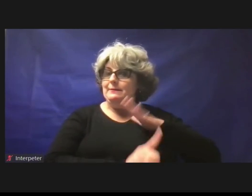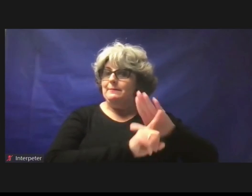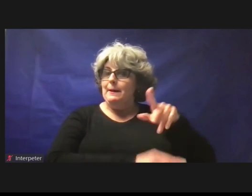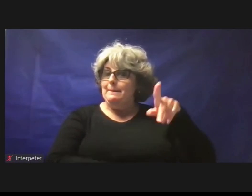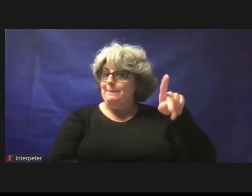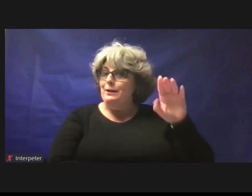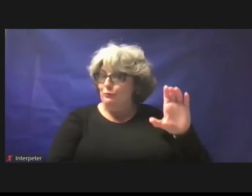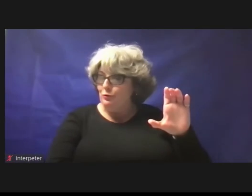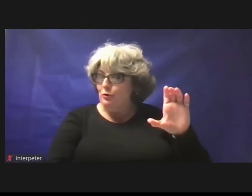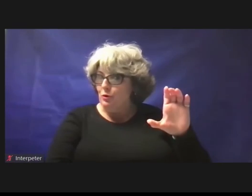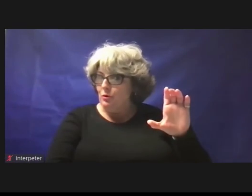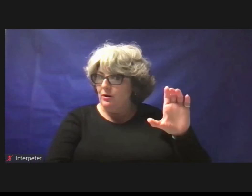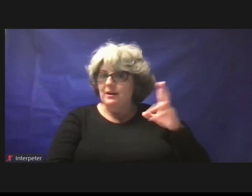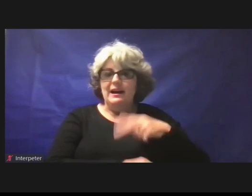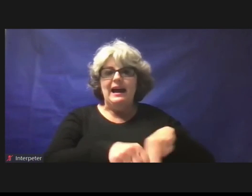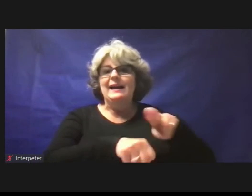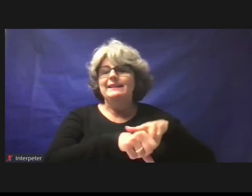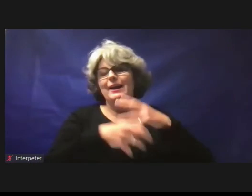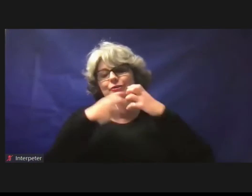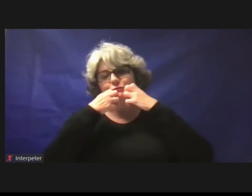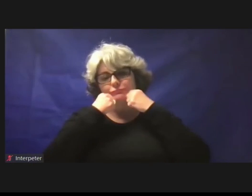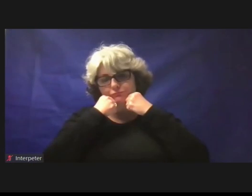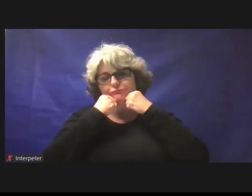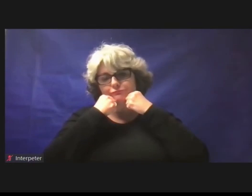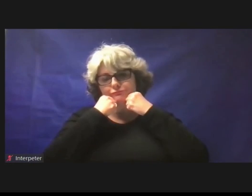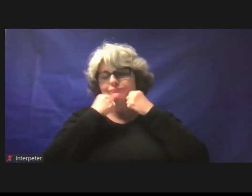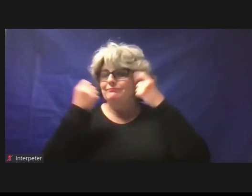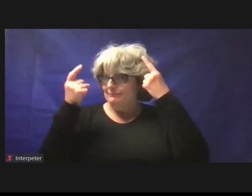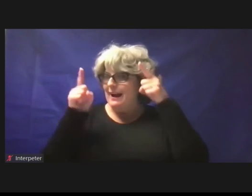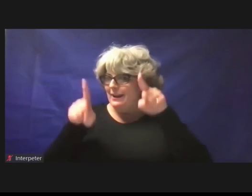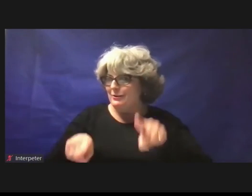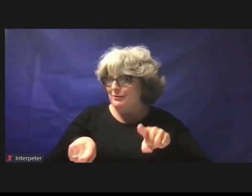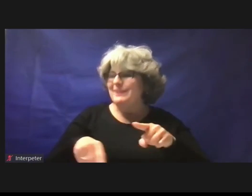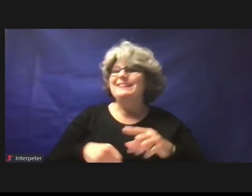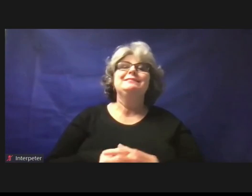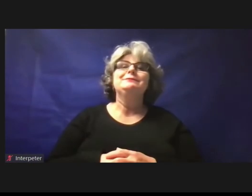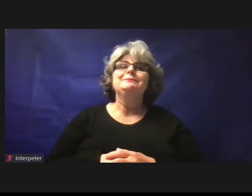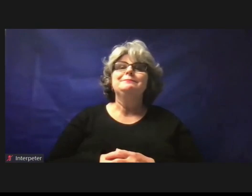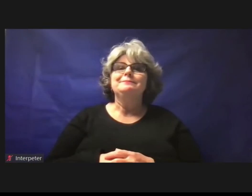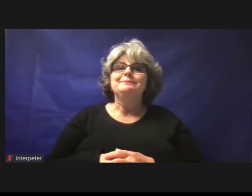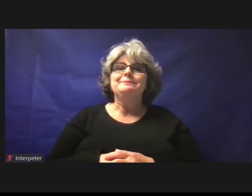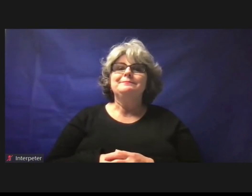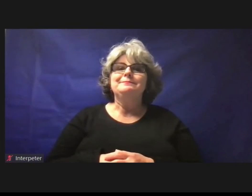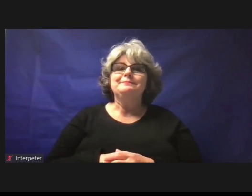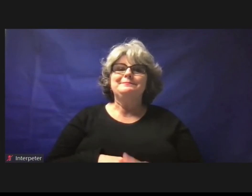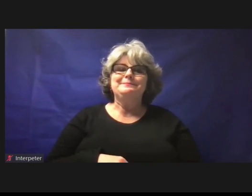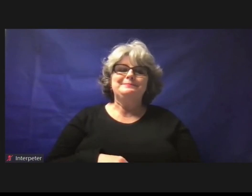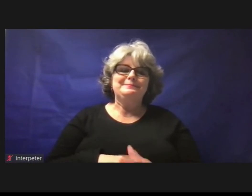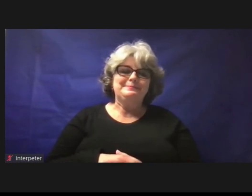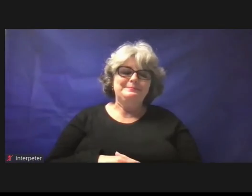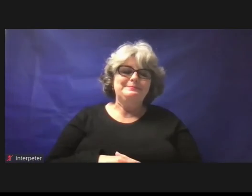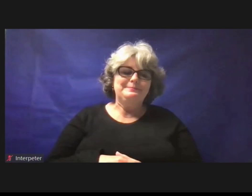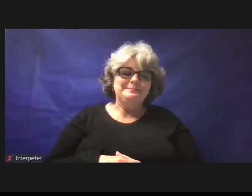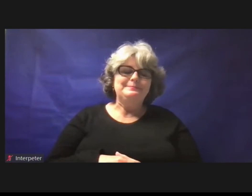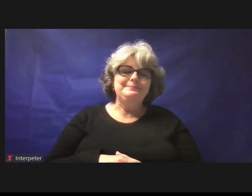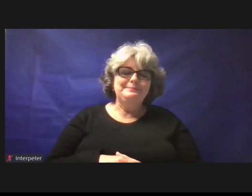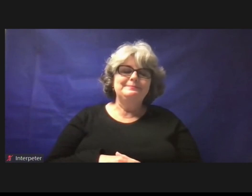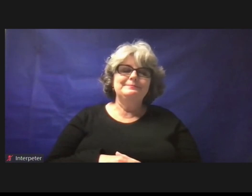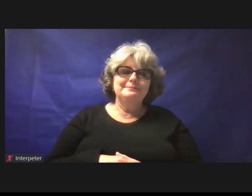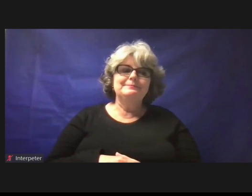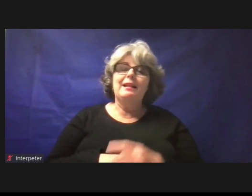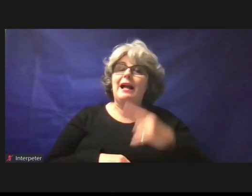Peace Corps is a national treasure, and I think that's true. I think that's true. I